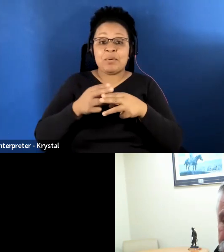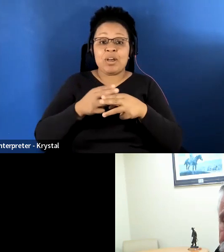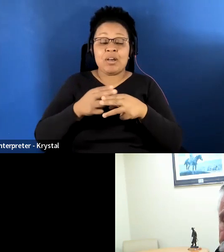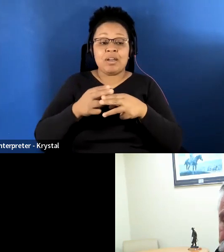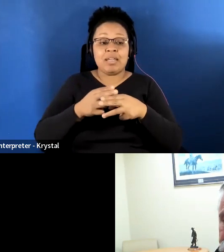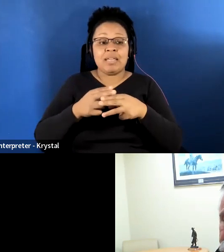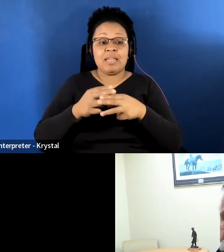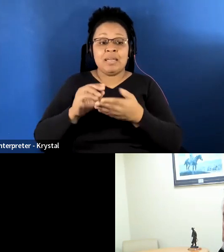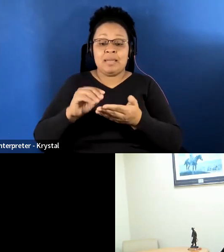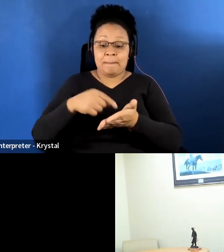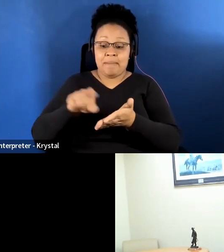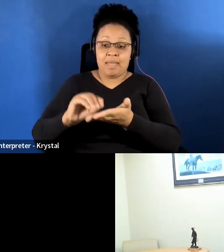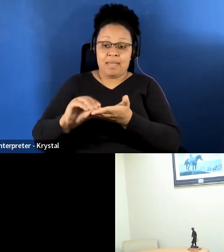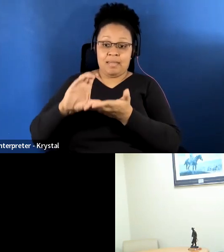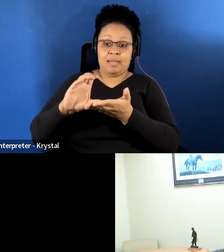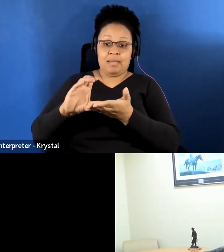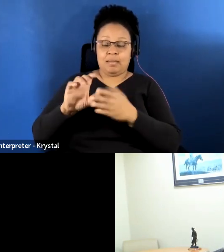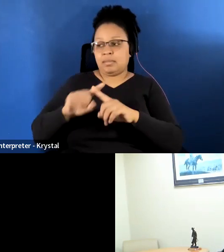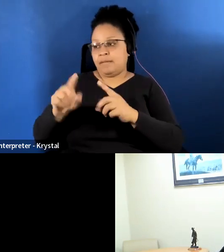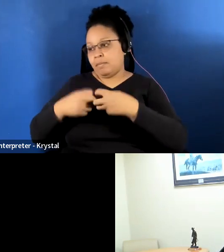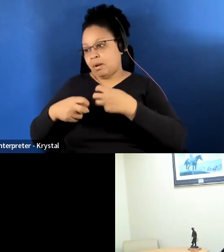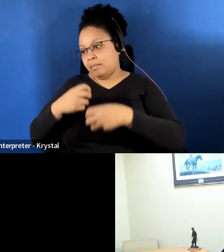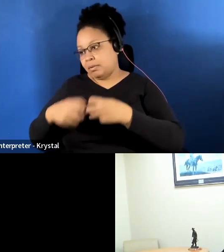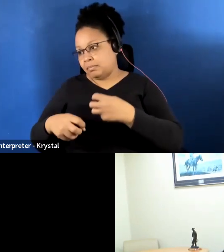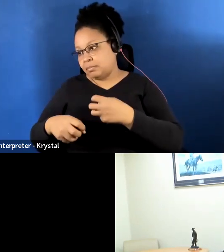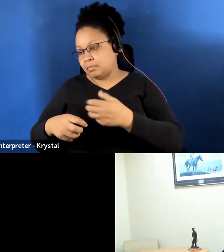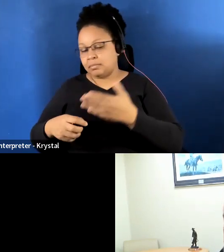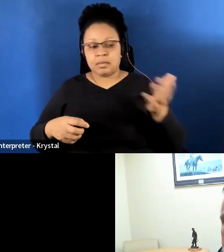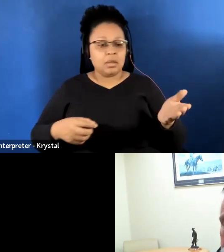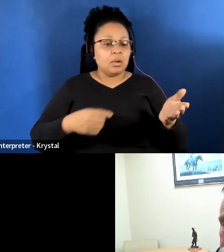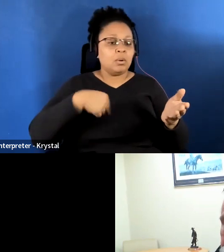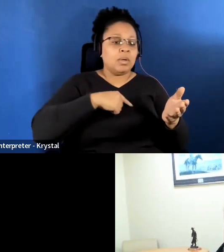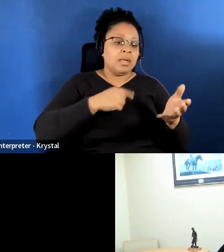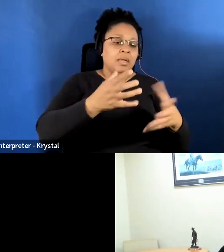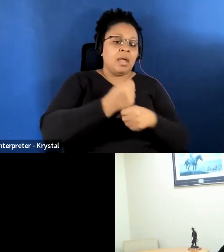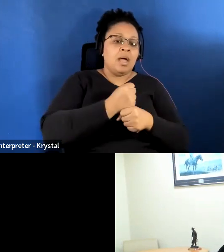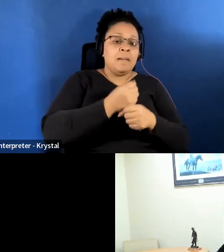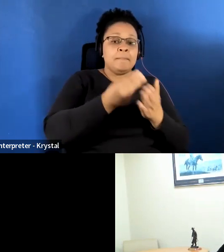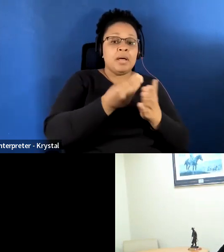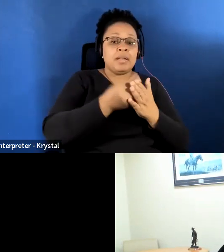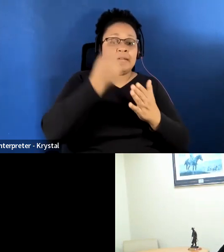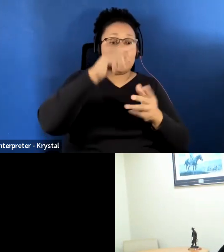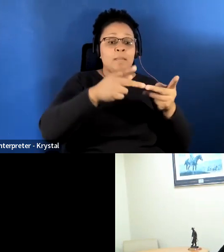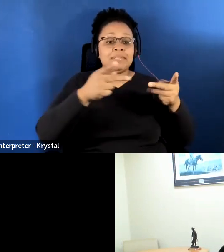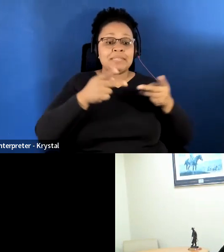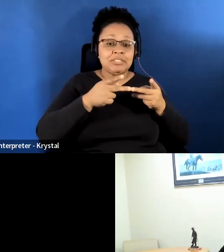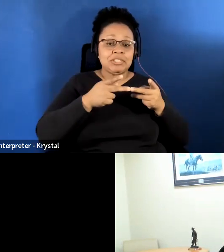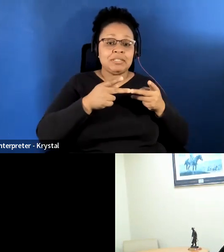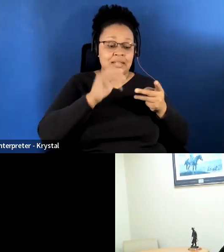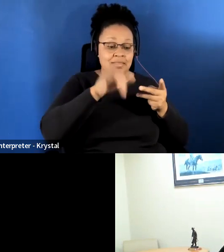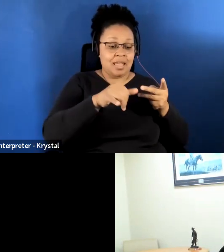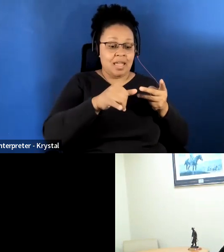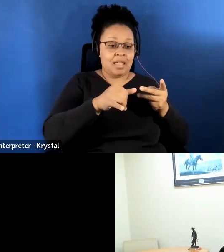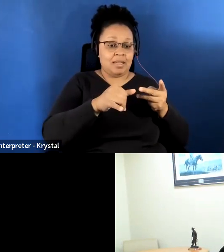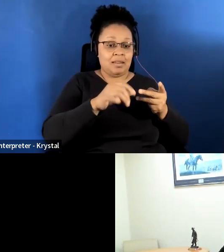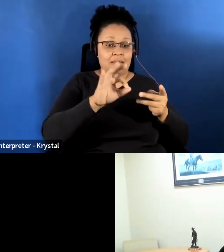whole nother set of problems. Or we have, we got some money for a position, and because of how that position is